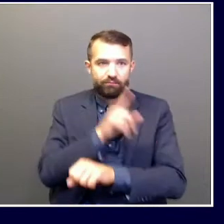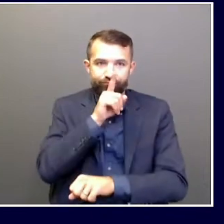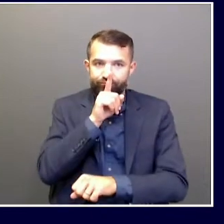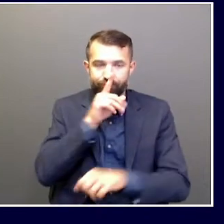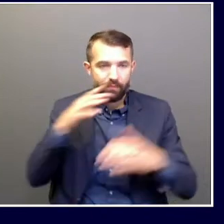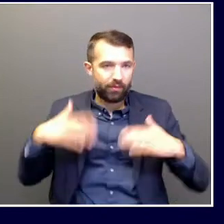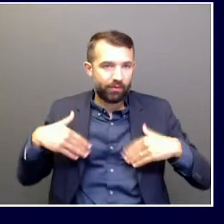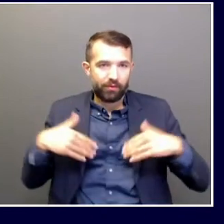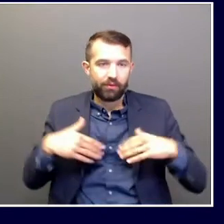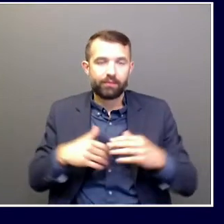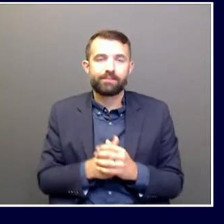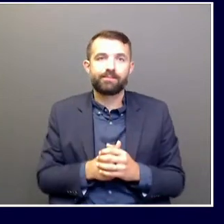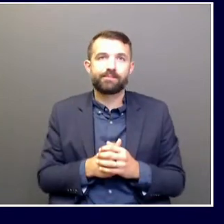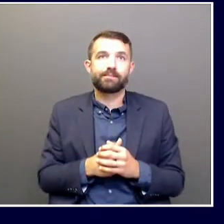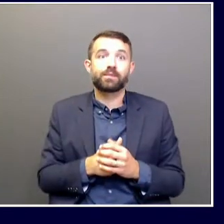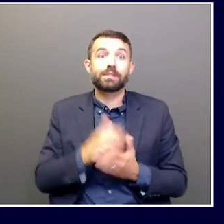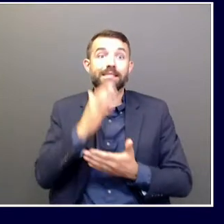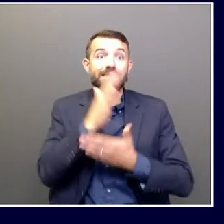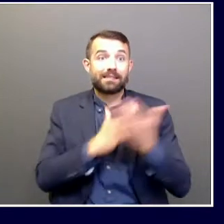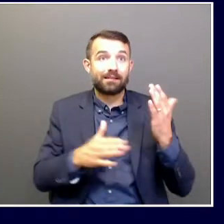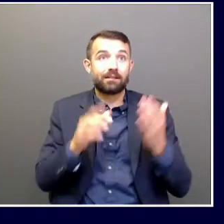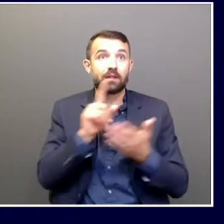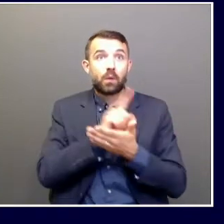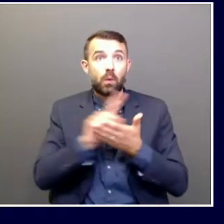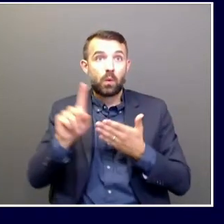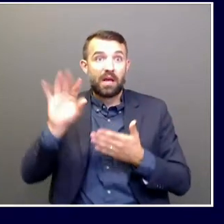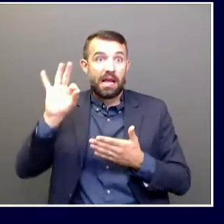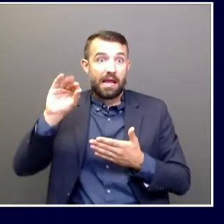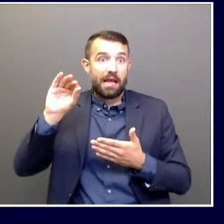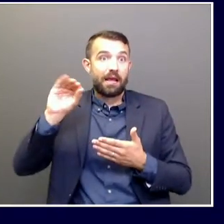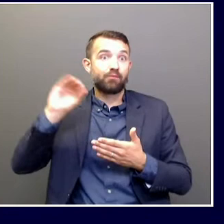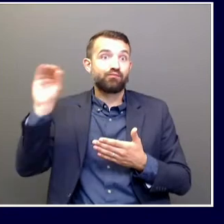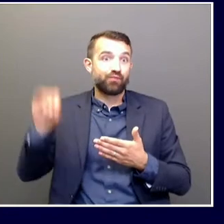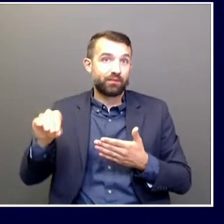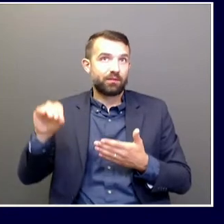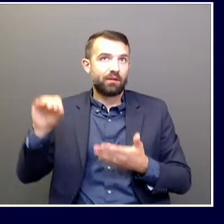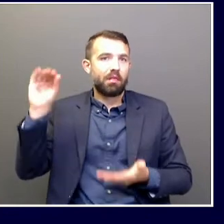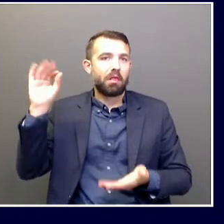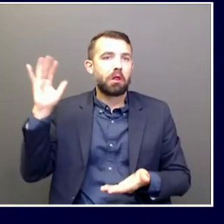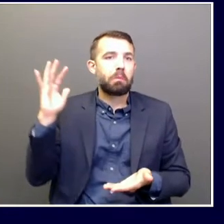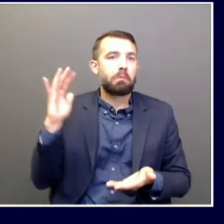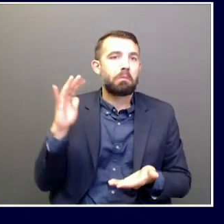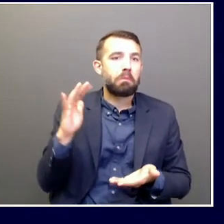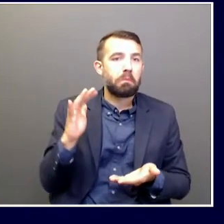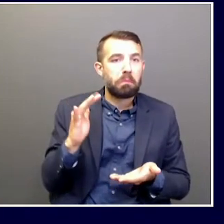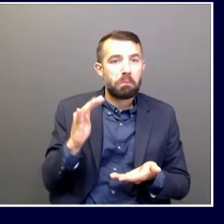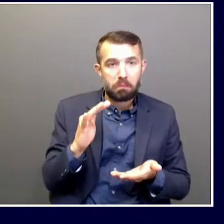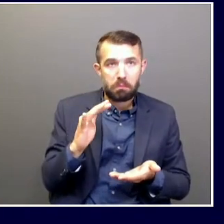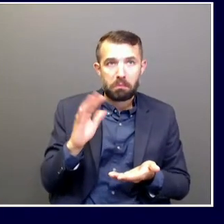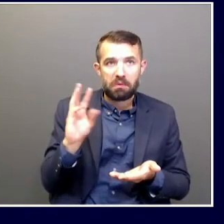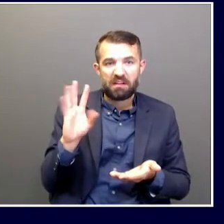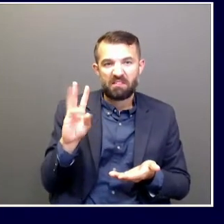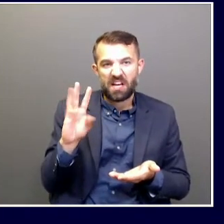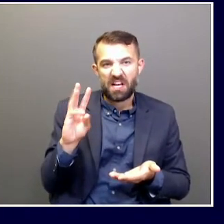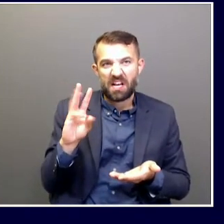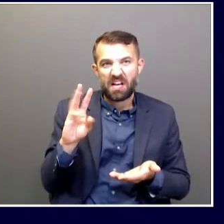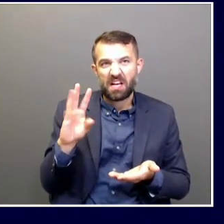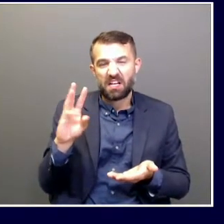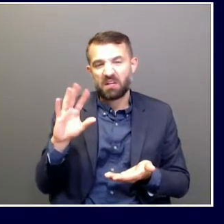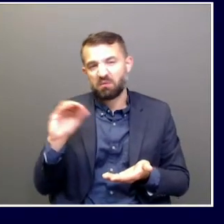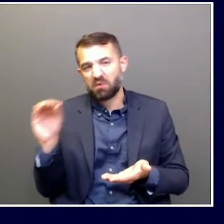Some weeks it's been as high as 90%. Some weeks it's been a little bit below that. But again, it's been within that tight band